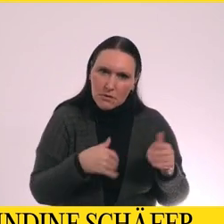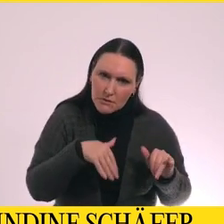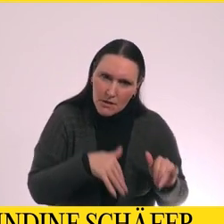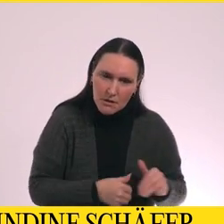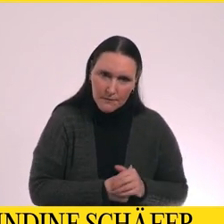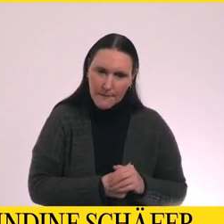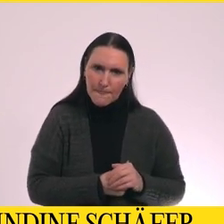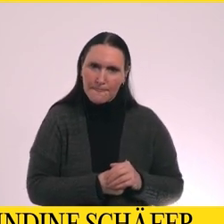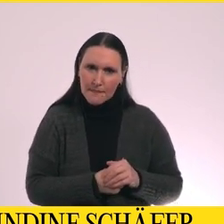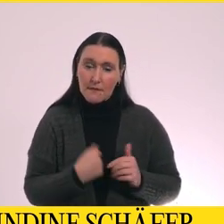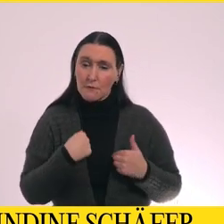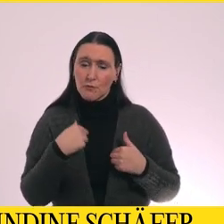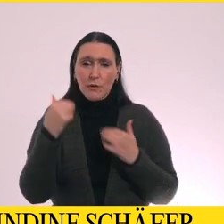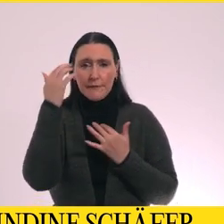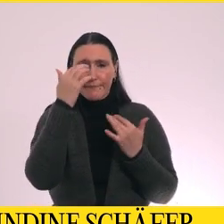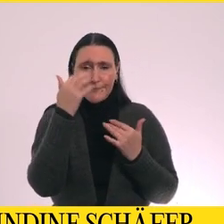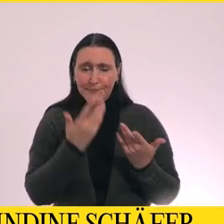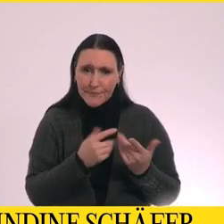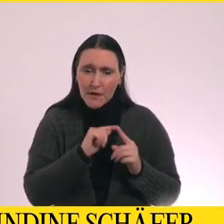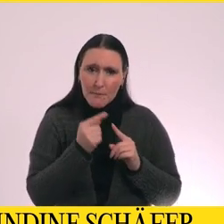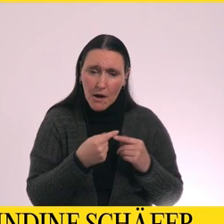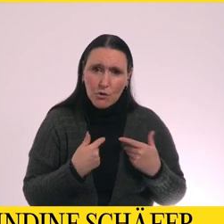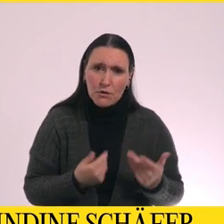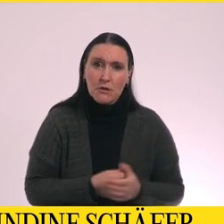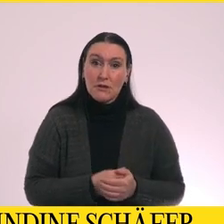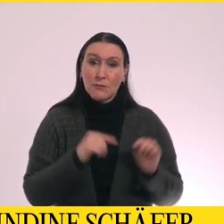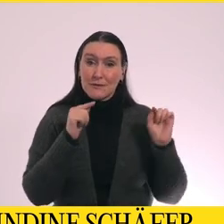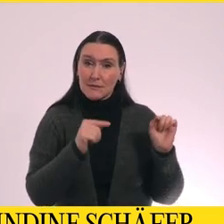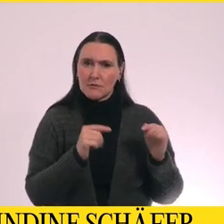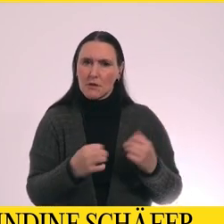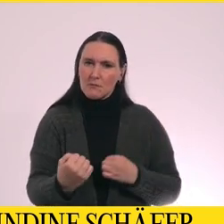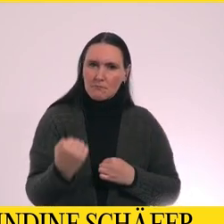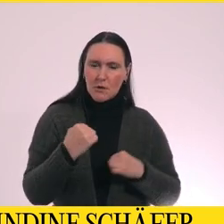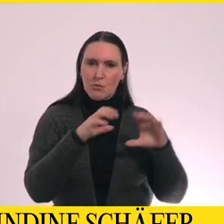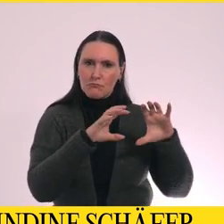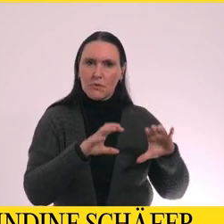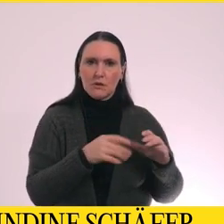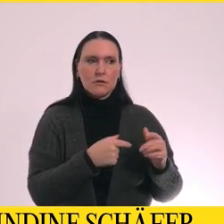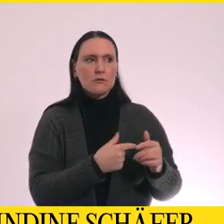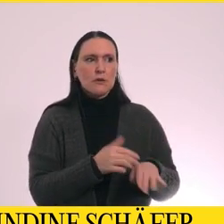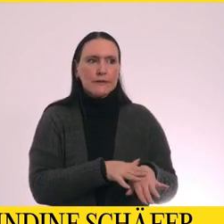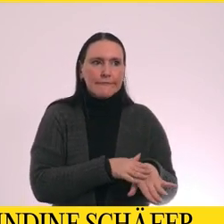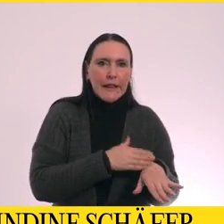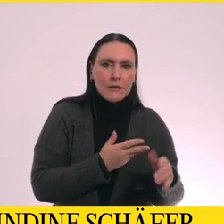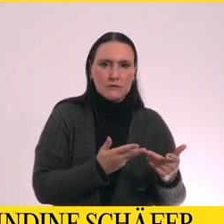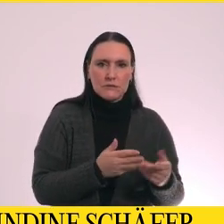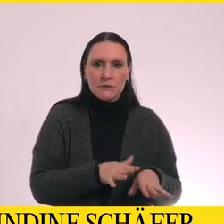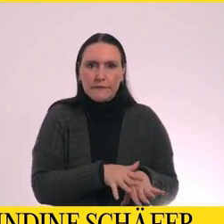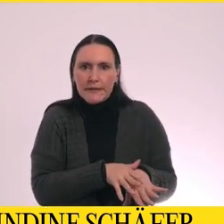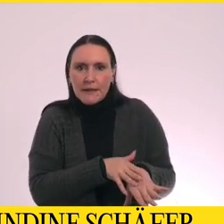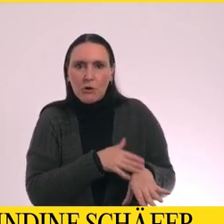structures work on creating sad emotions, sad feelings. This is